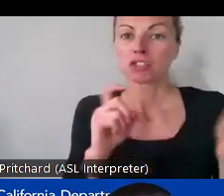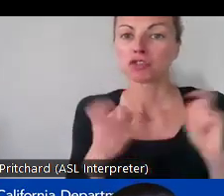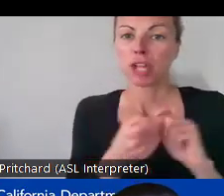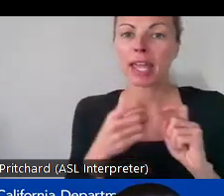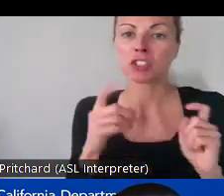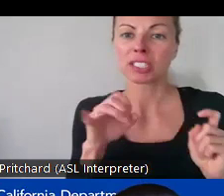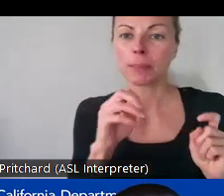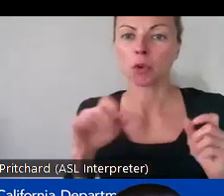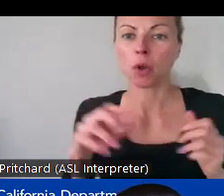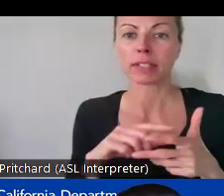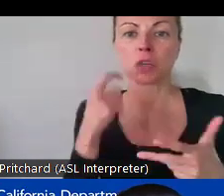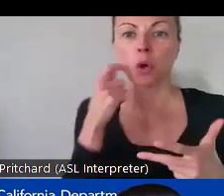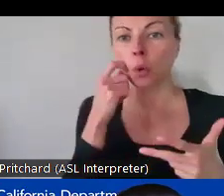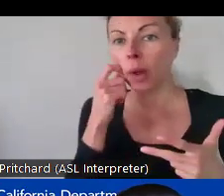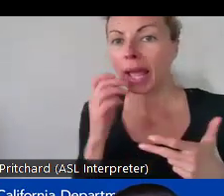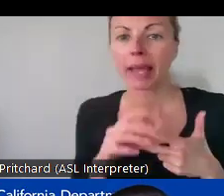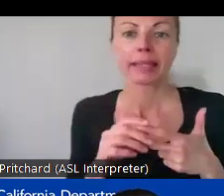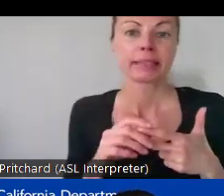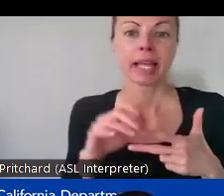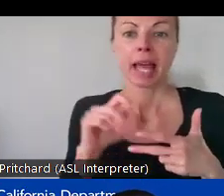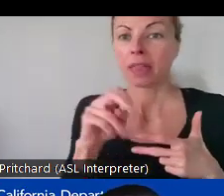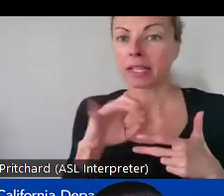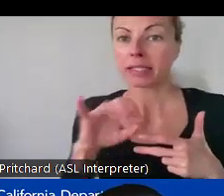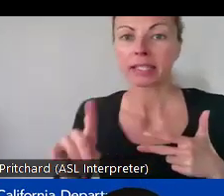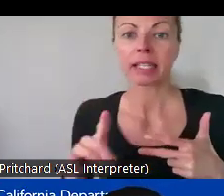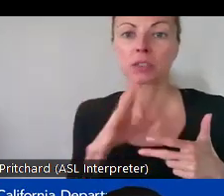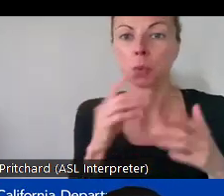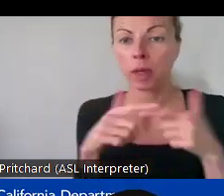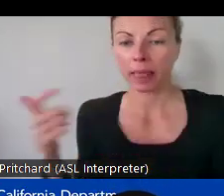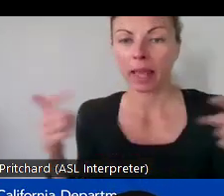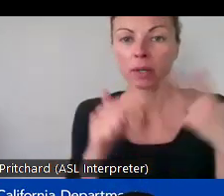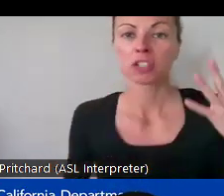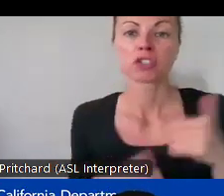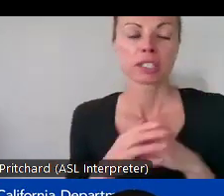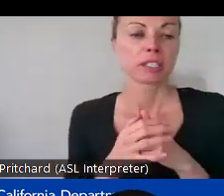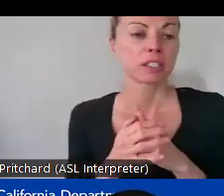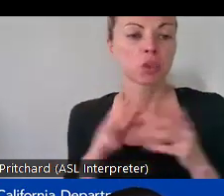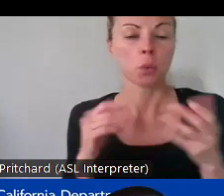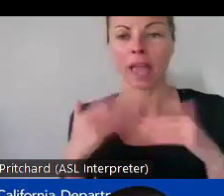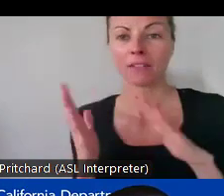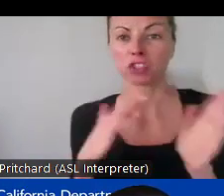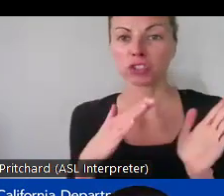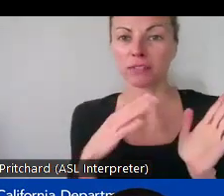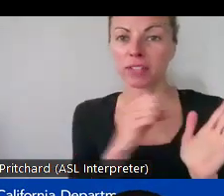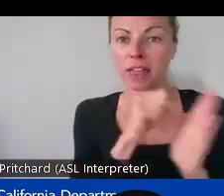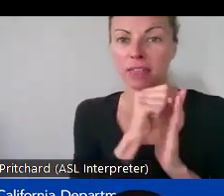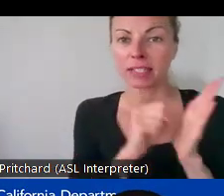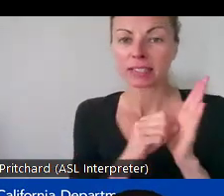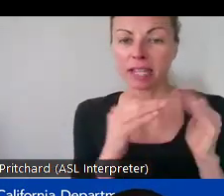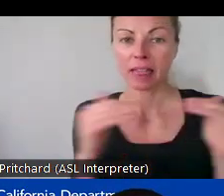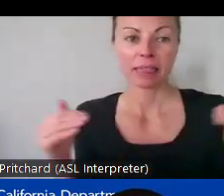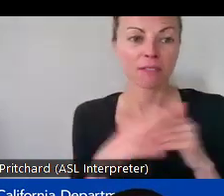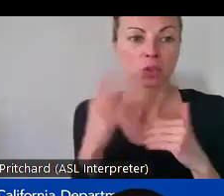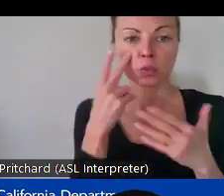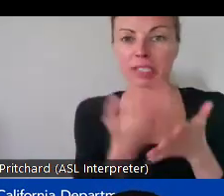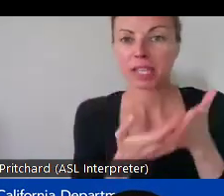things like race, ethnicity, and also languages spoken. This chart displays the racial and ethnic shifts at the state level. The table below is broken out